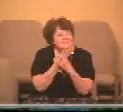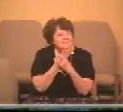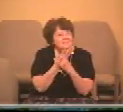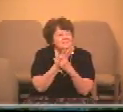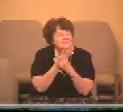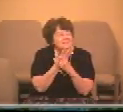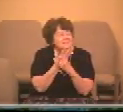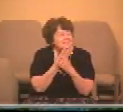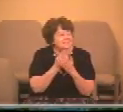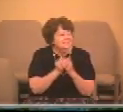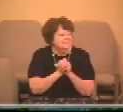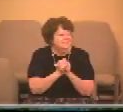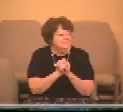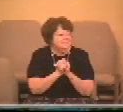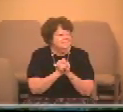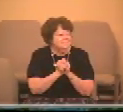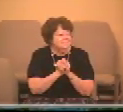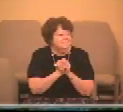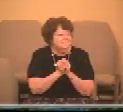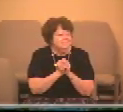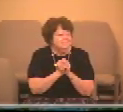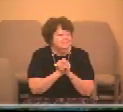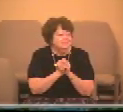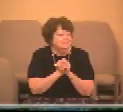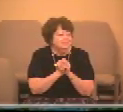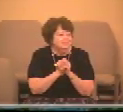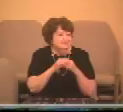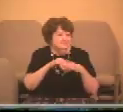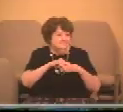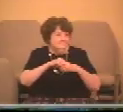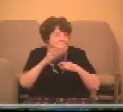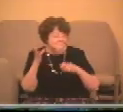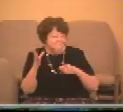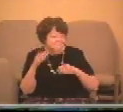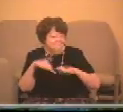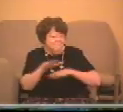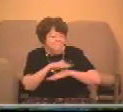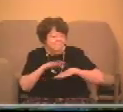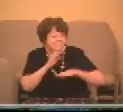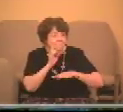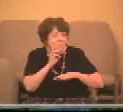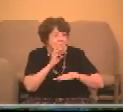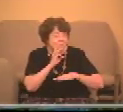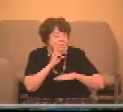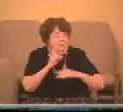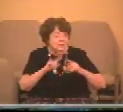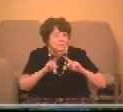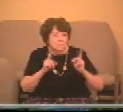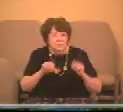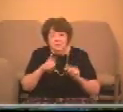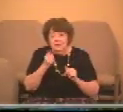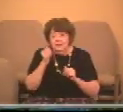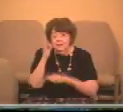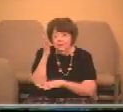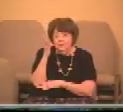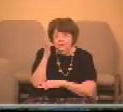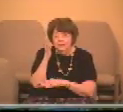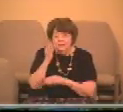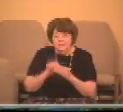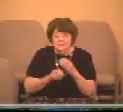Huh? Yeah? Out? And how are the rest of them growing?